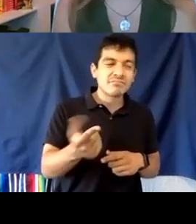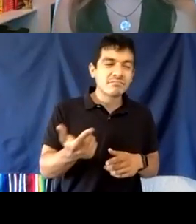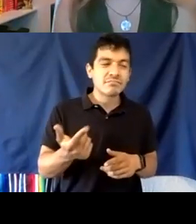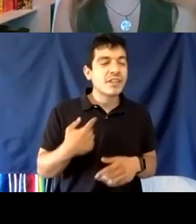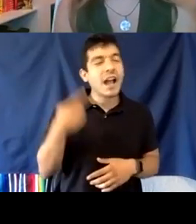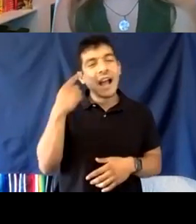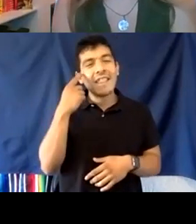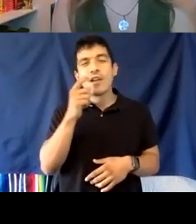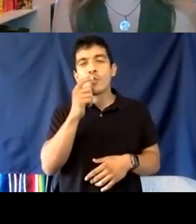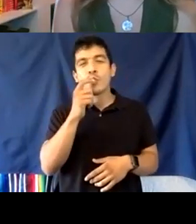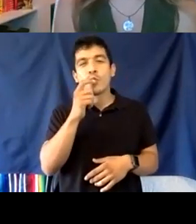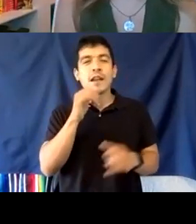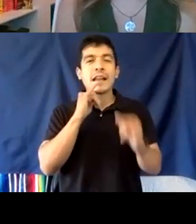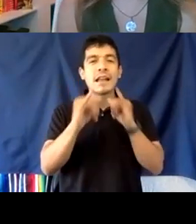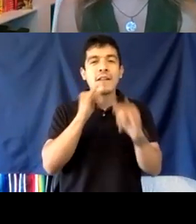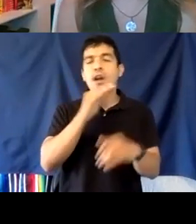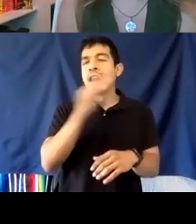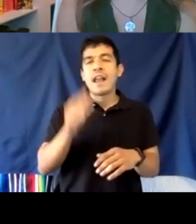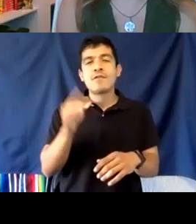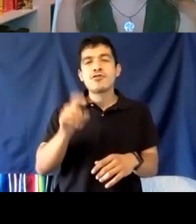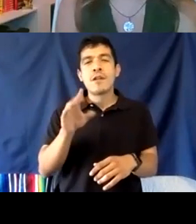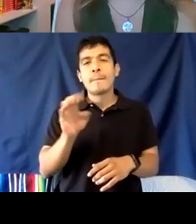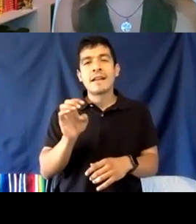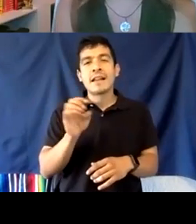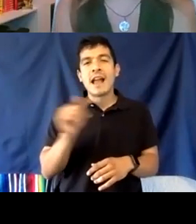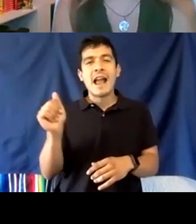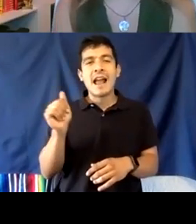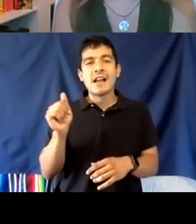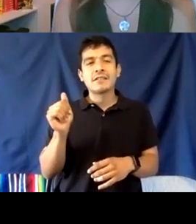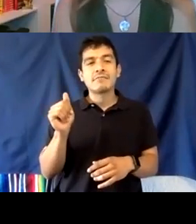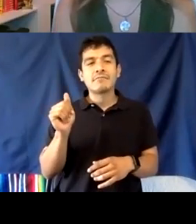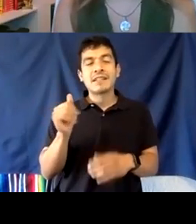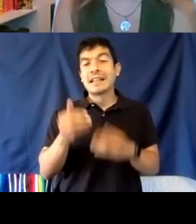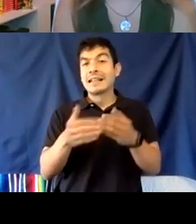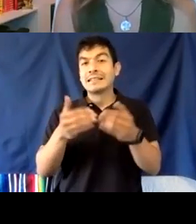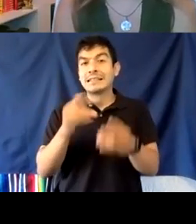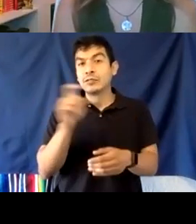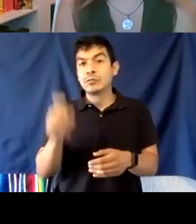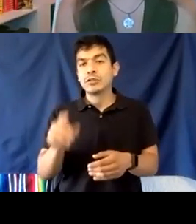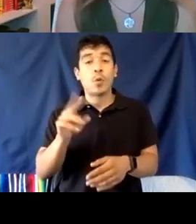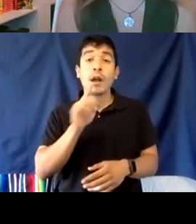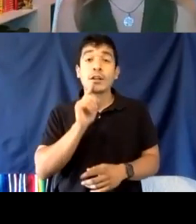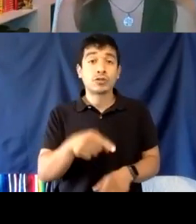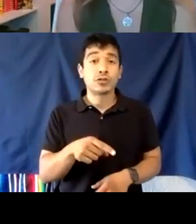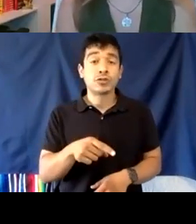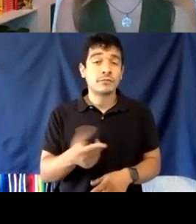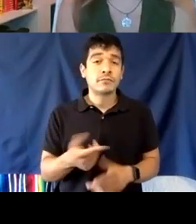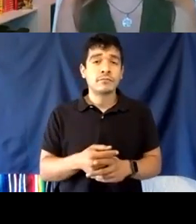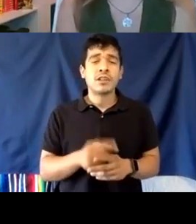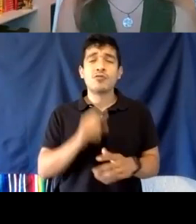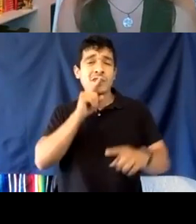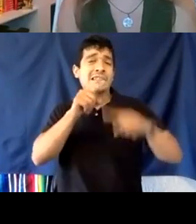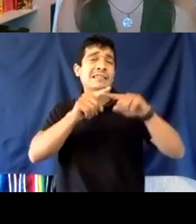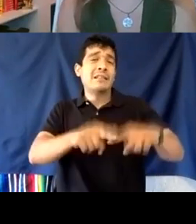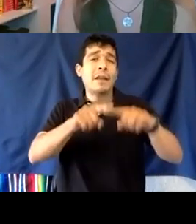I think who to interview should never be a straightforward question or answer. It depends